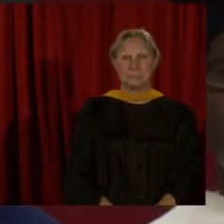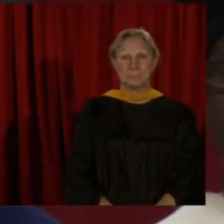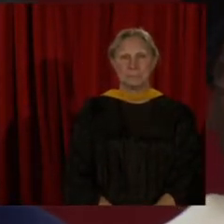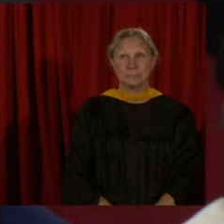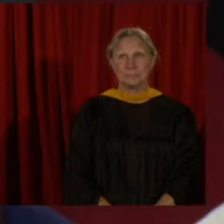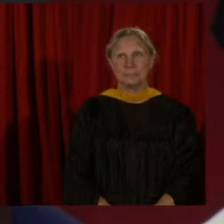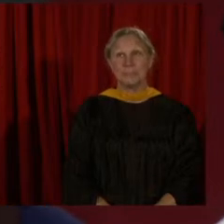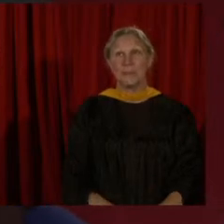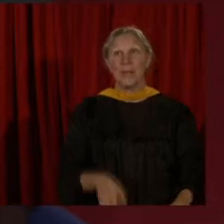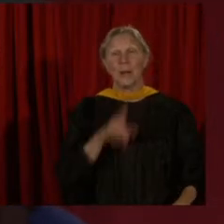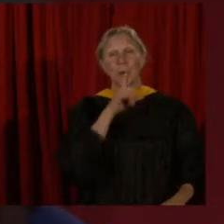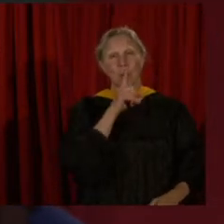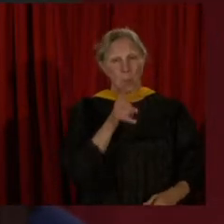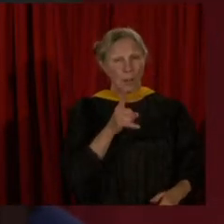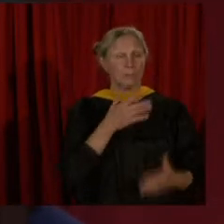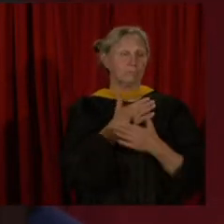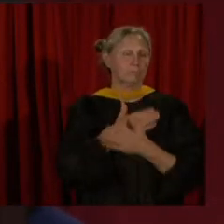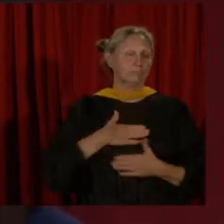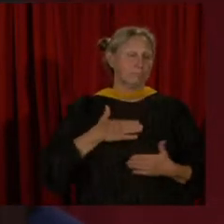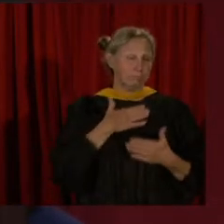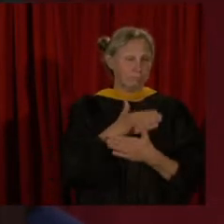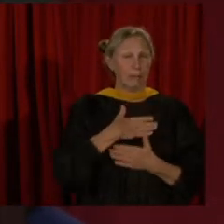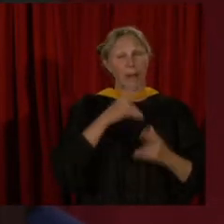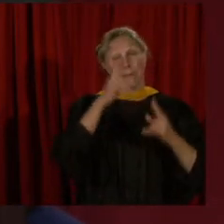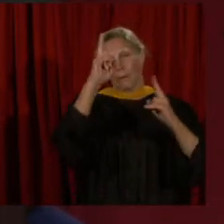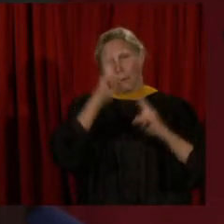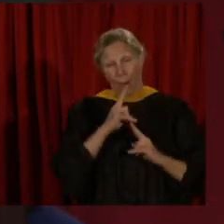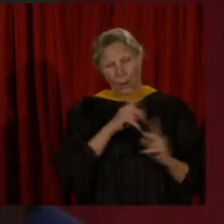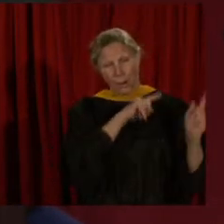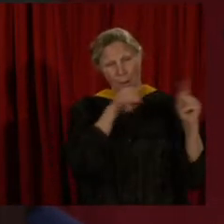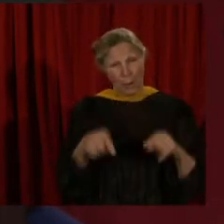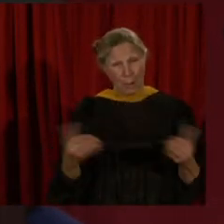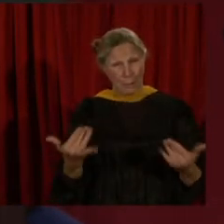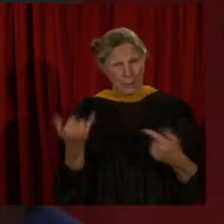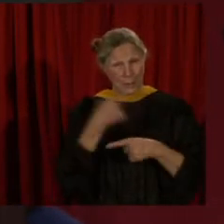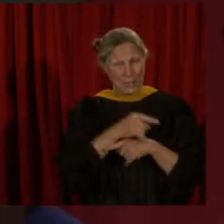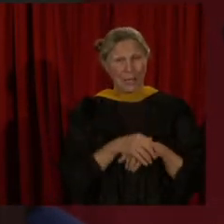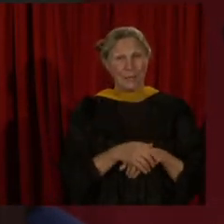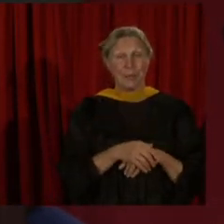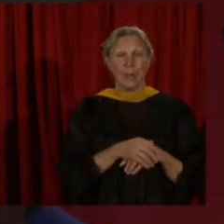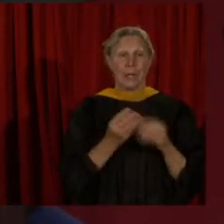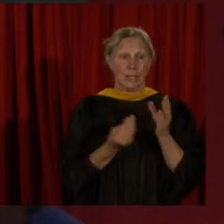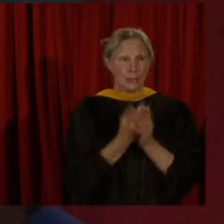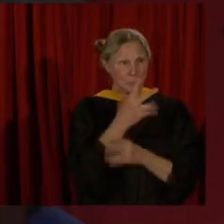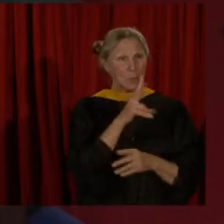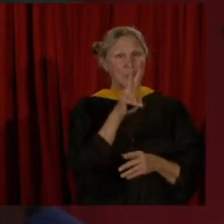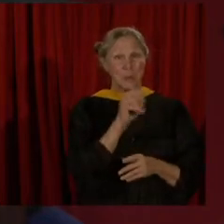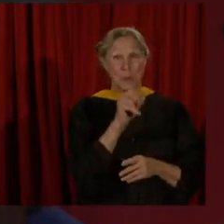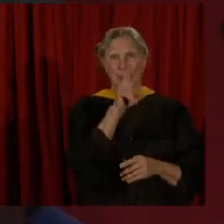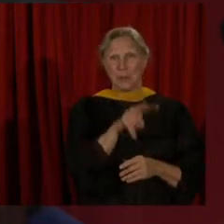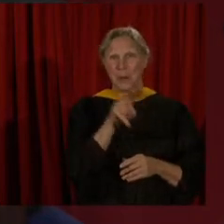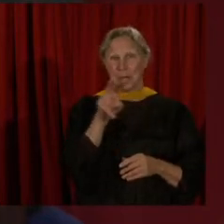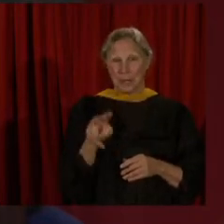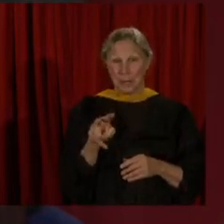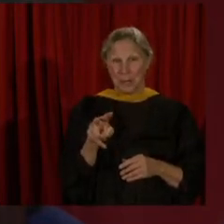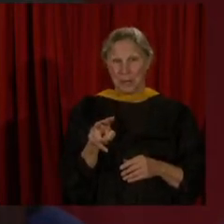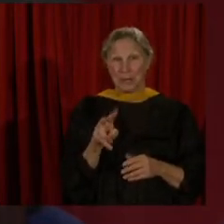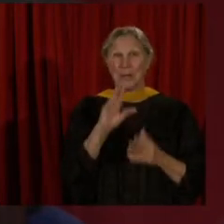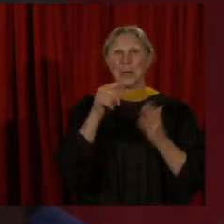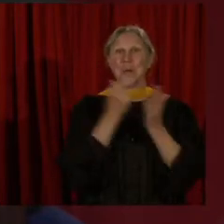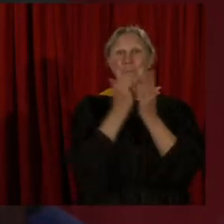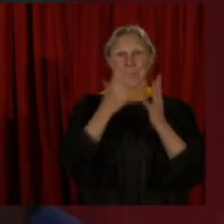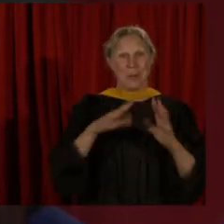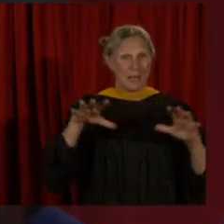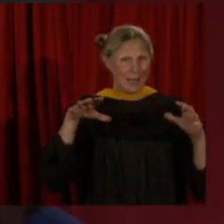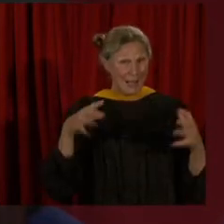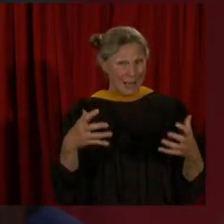Well, it is such a pleasure and an honor to be here with you. The spring 2022 graduating